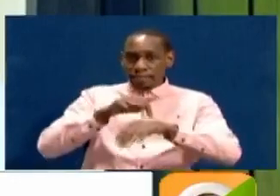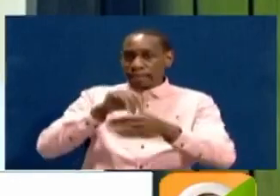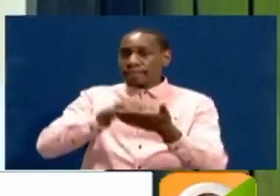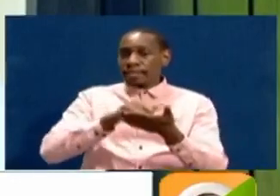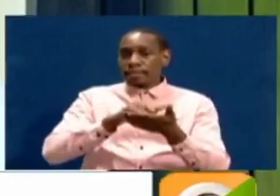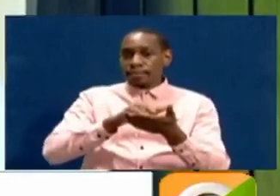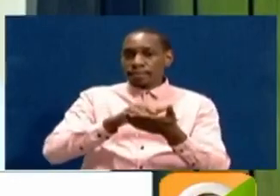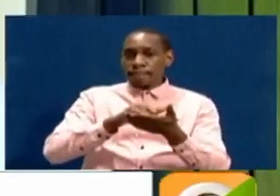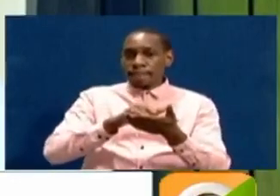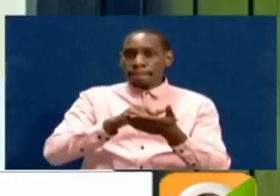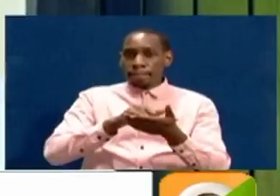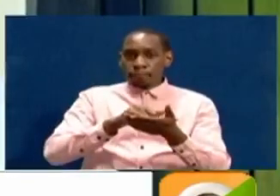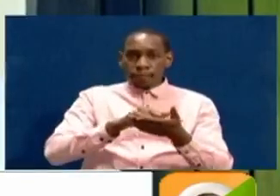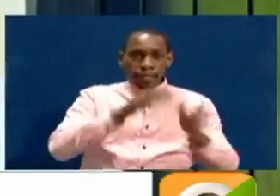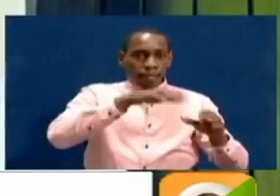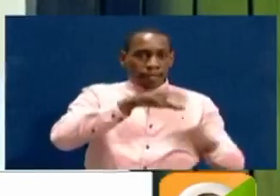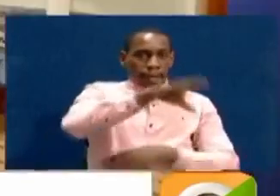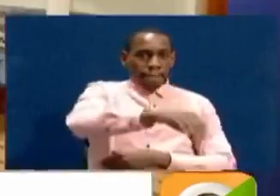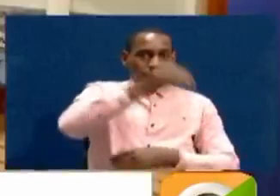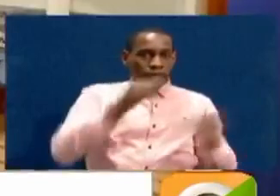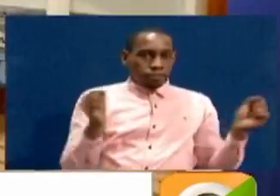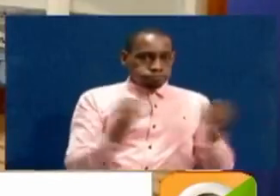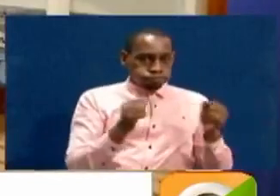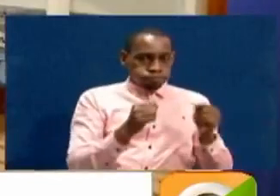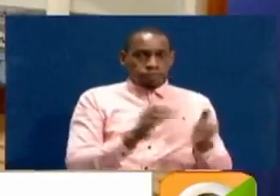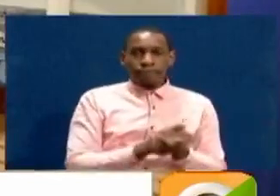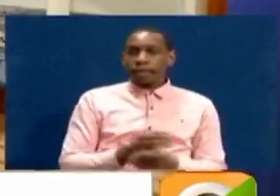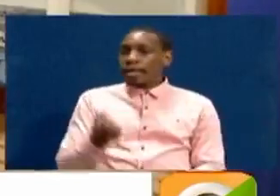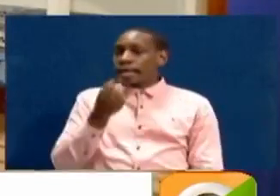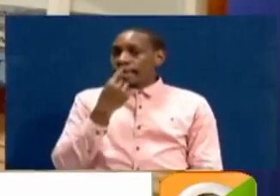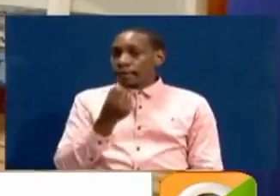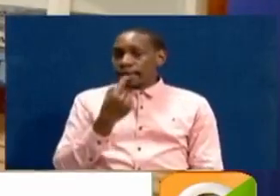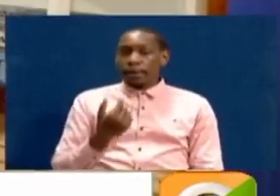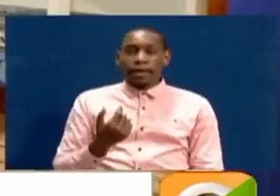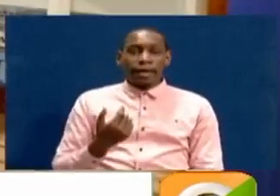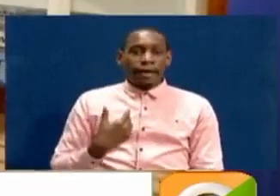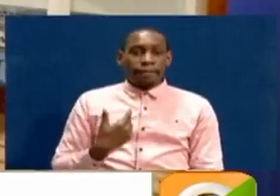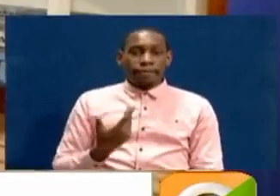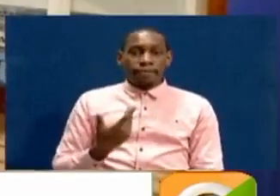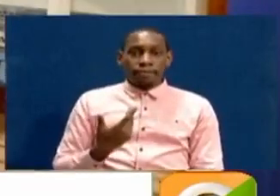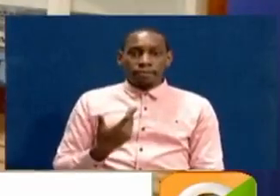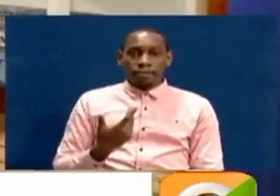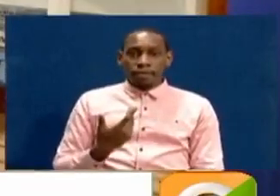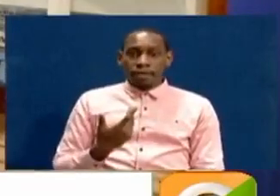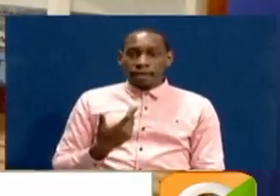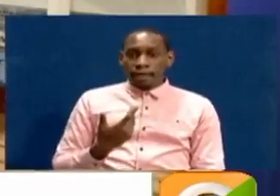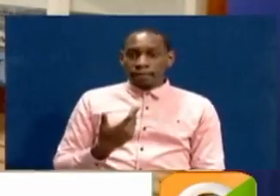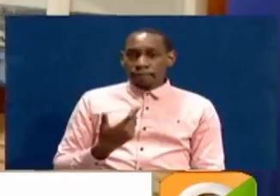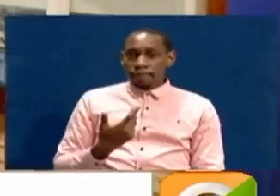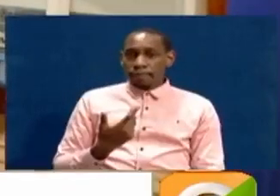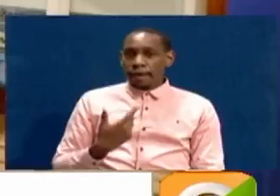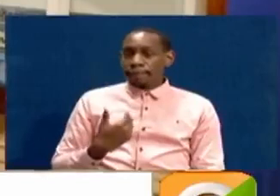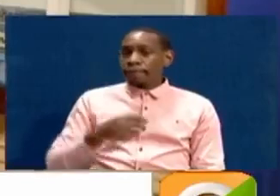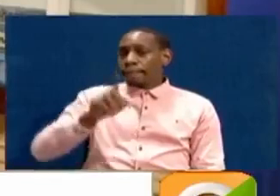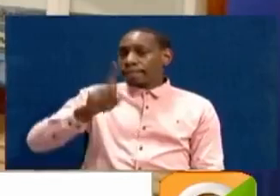of removal from the freezer. The vaccine comes in a bit higher concentration, so